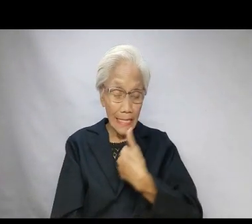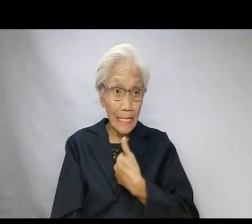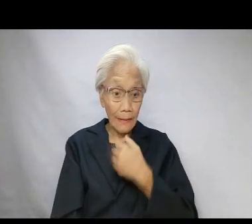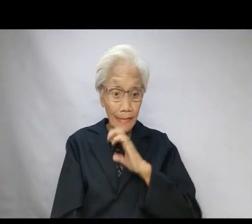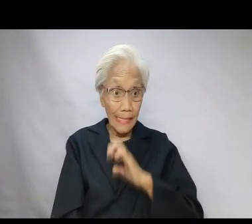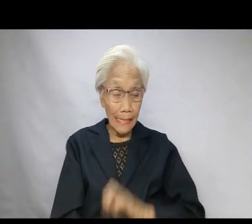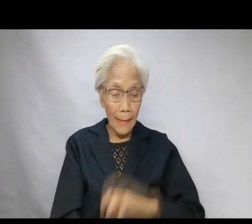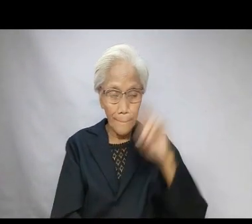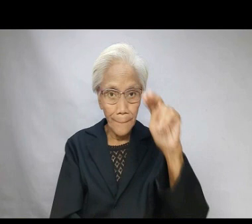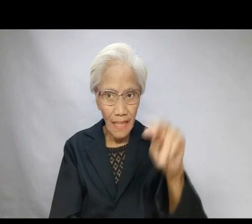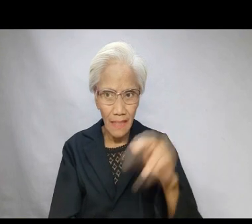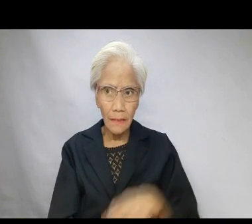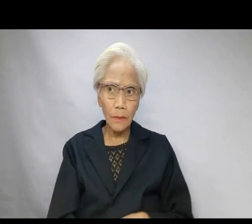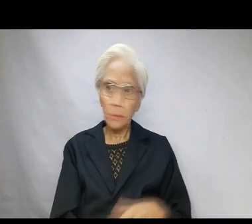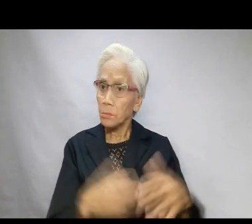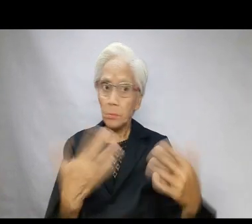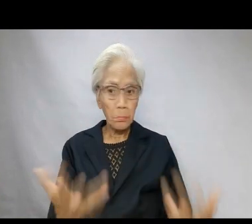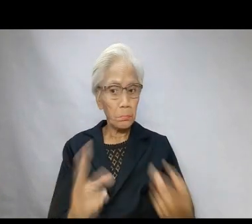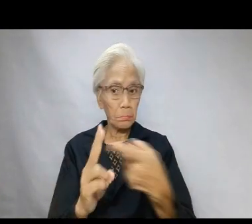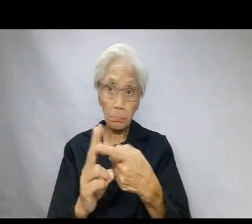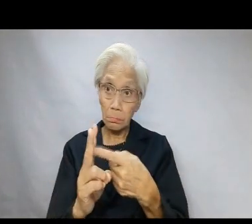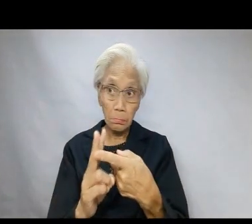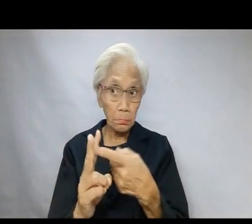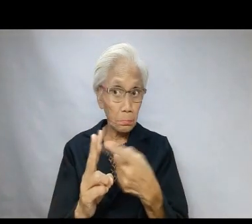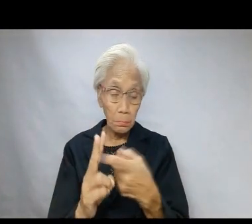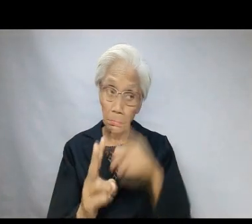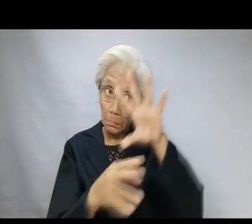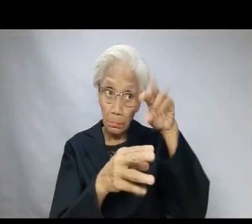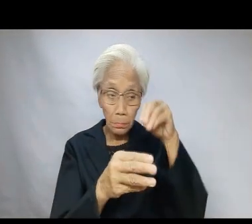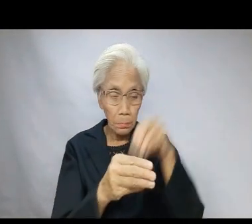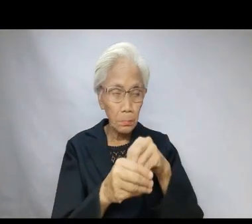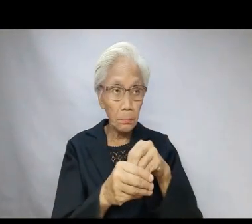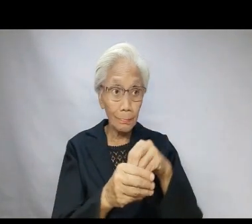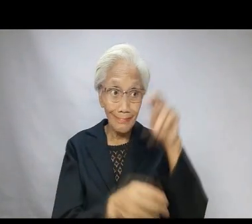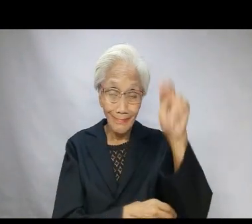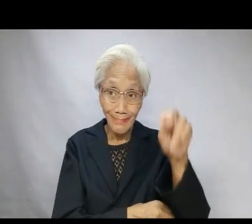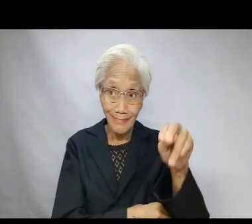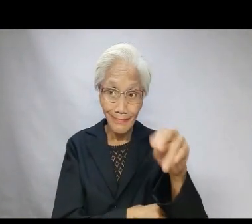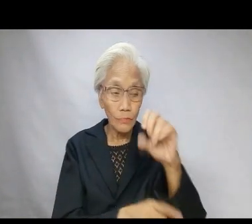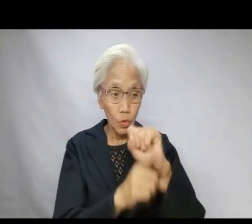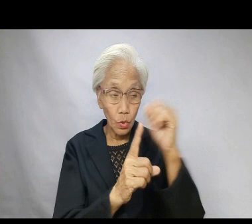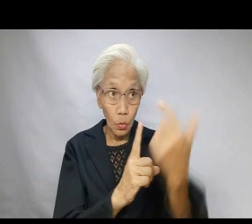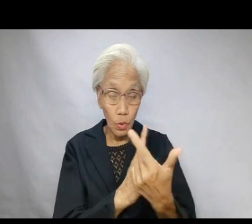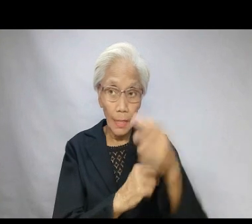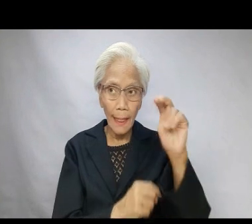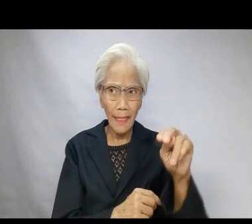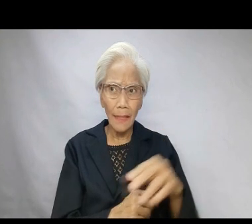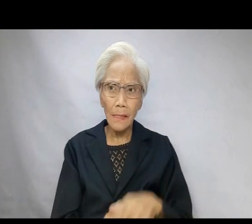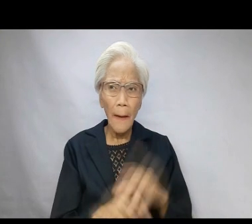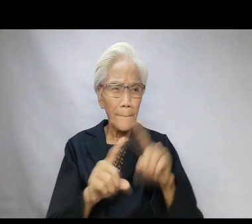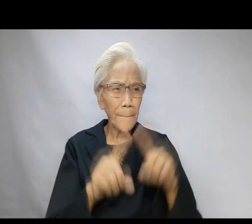and self-esteem needs. As such, these are interpersonal needs or